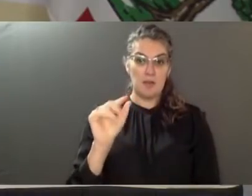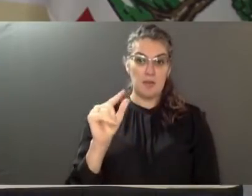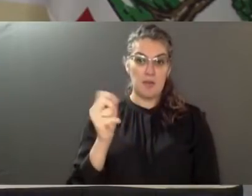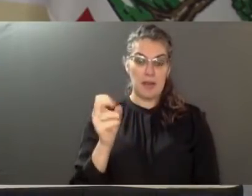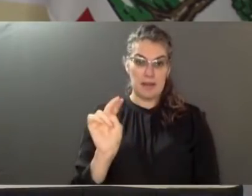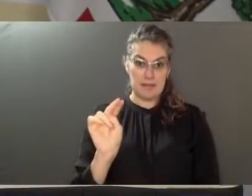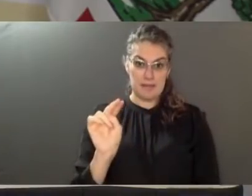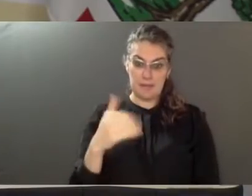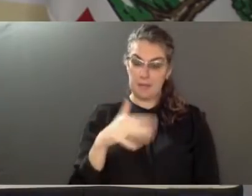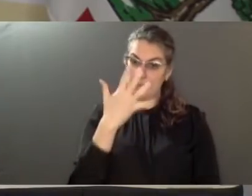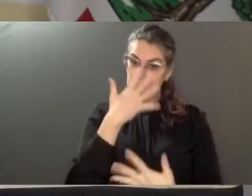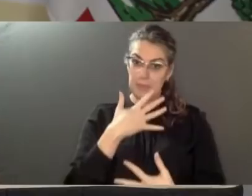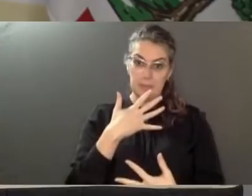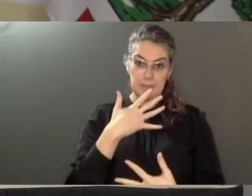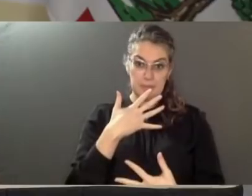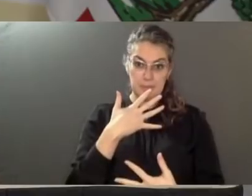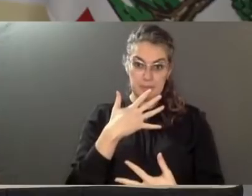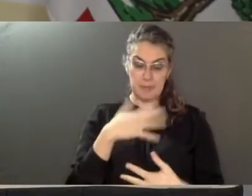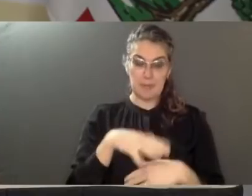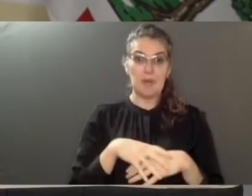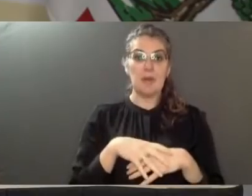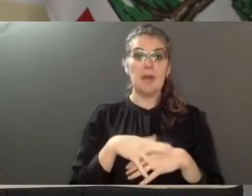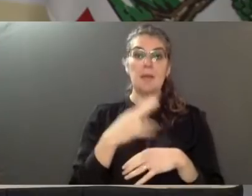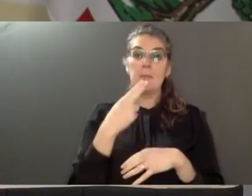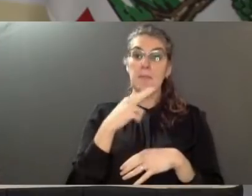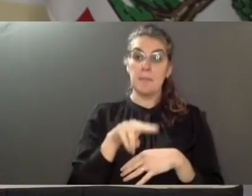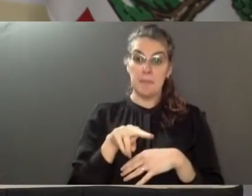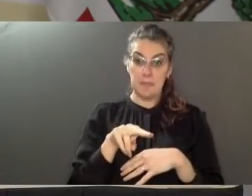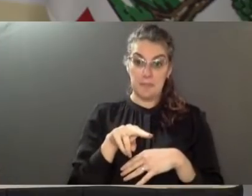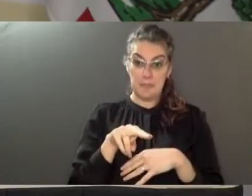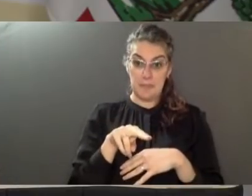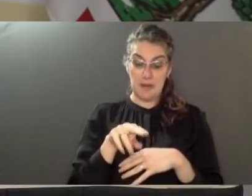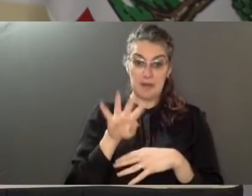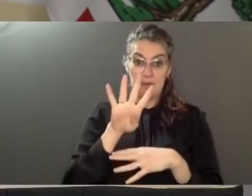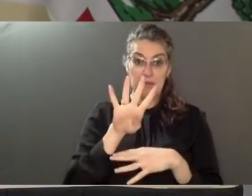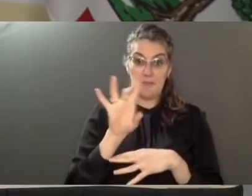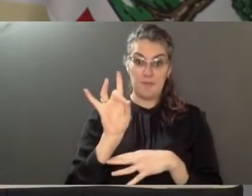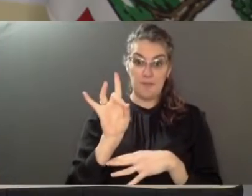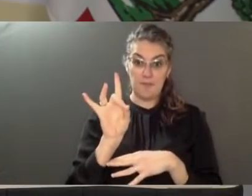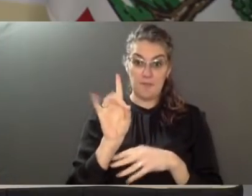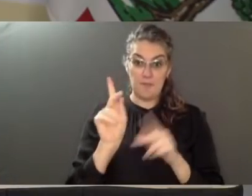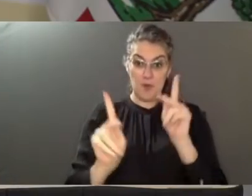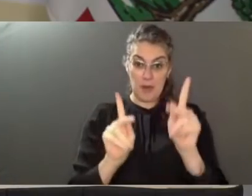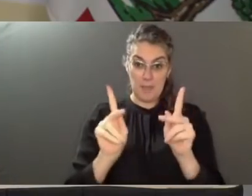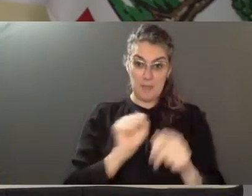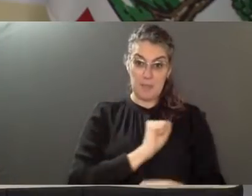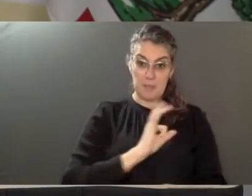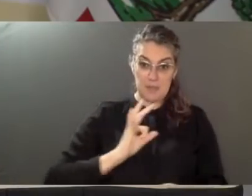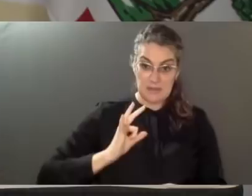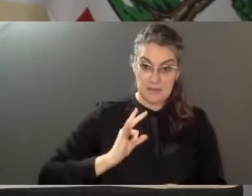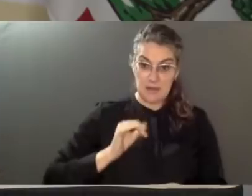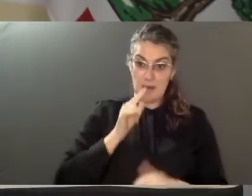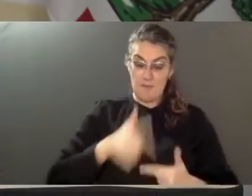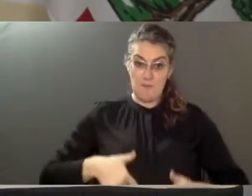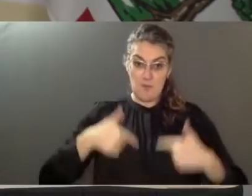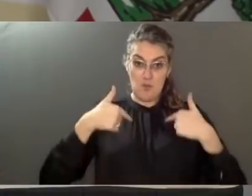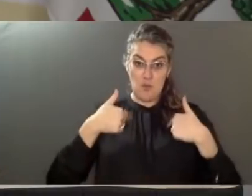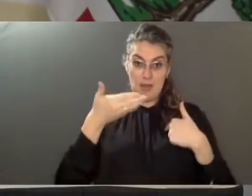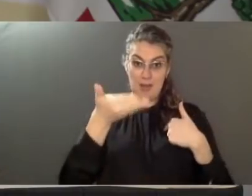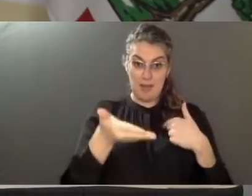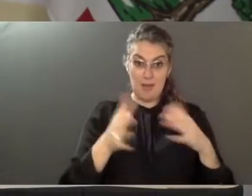Thankfully, the 48 residents and staff were safely removed from the facility, and we are most grateful and thankful for